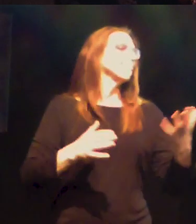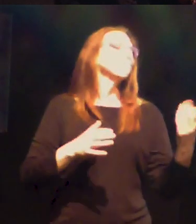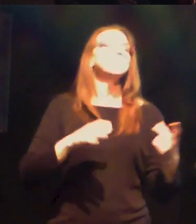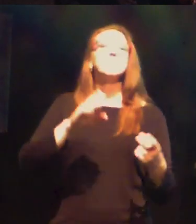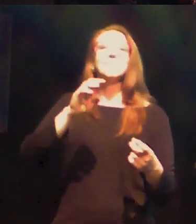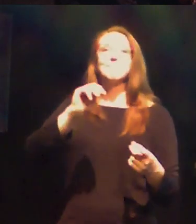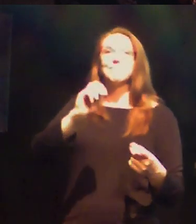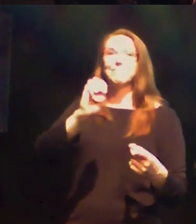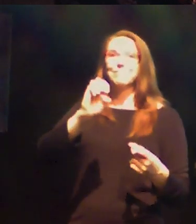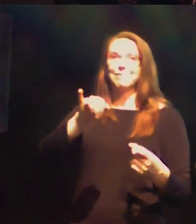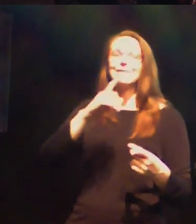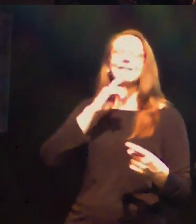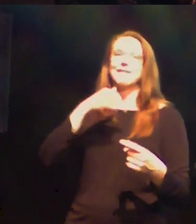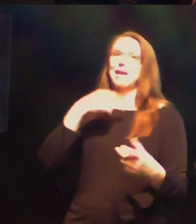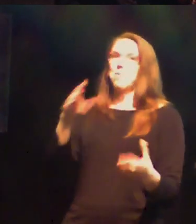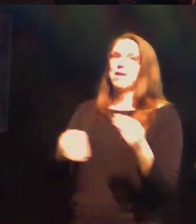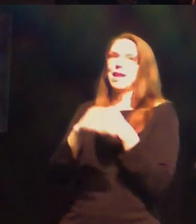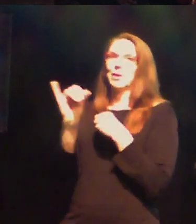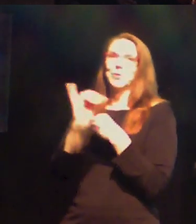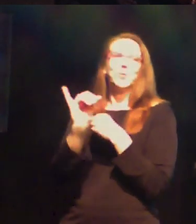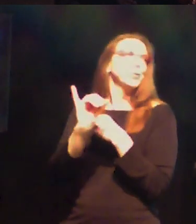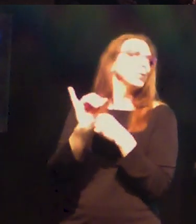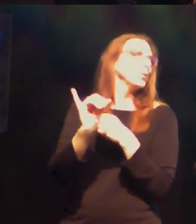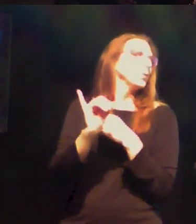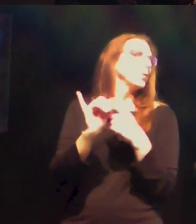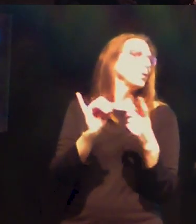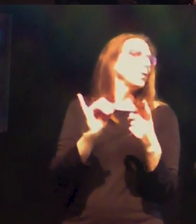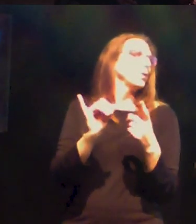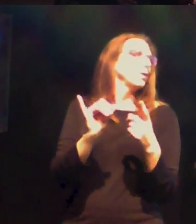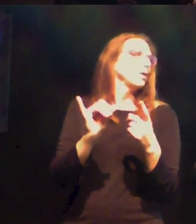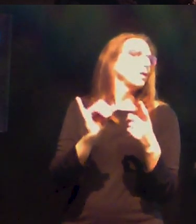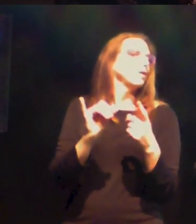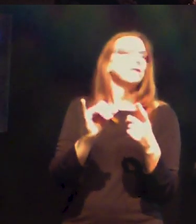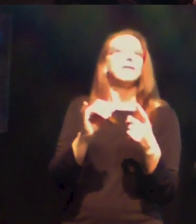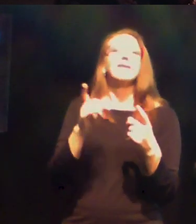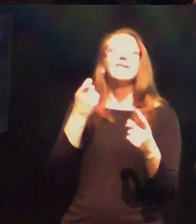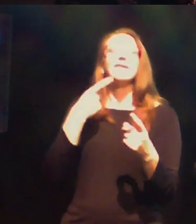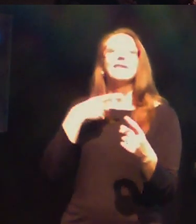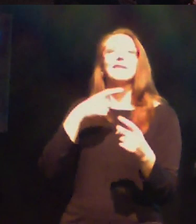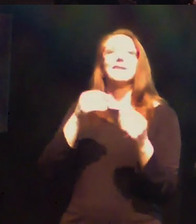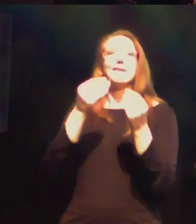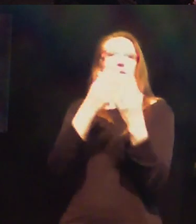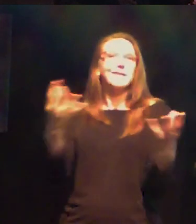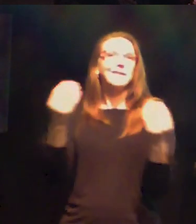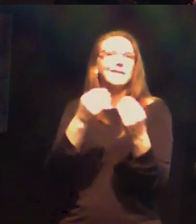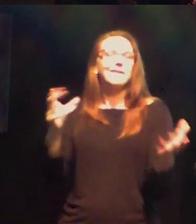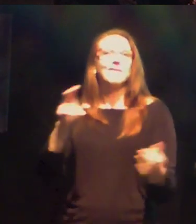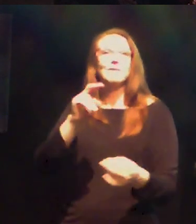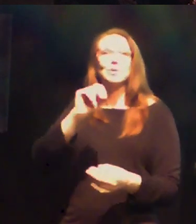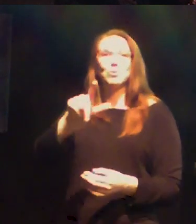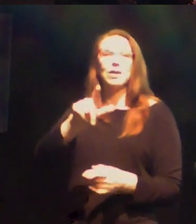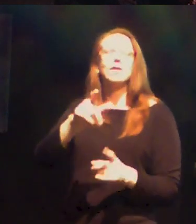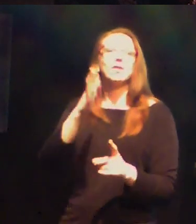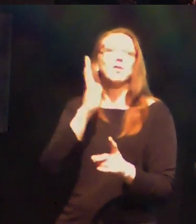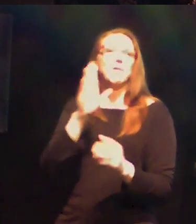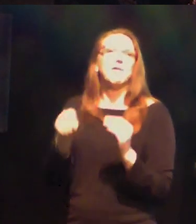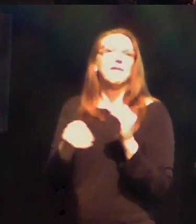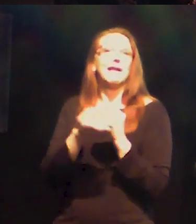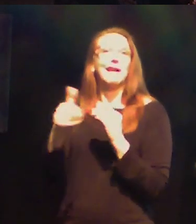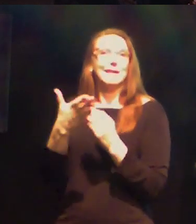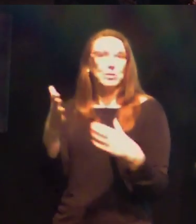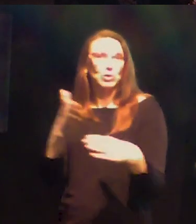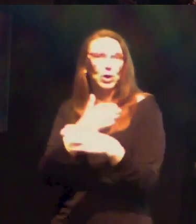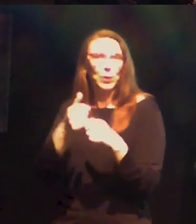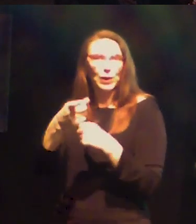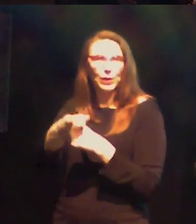Yes, and I would add that as well. I'm going to put that in our newsletter when we share information. Anything that we share